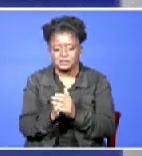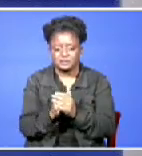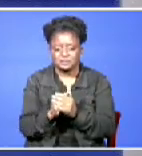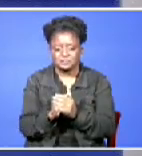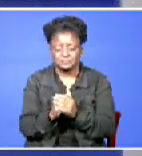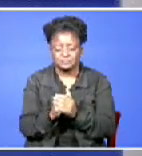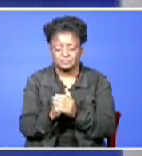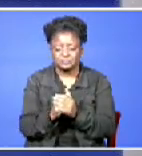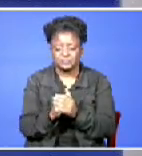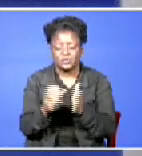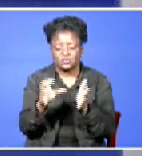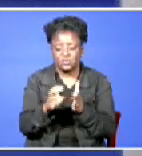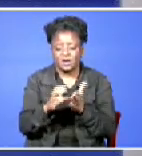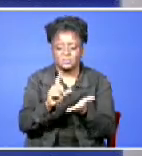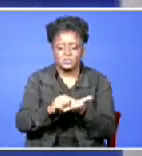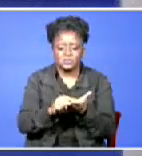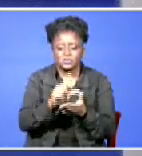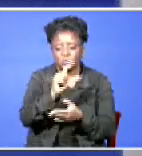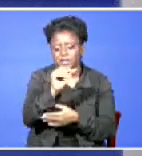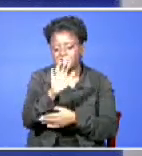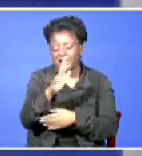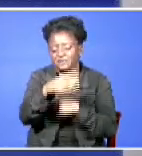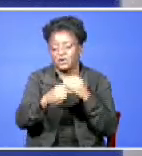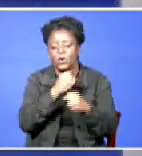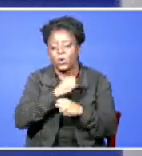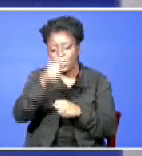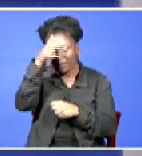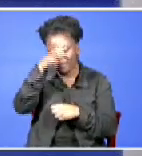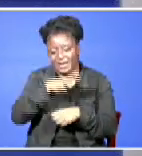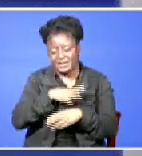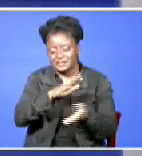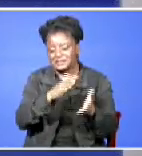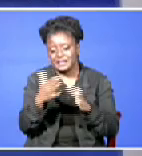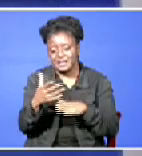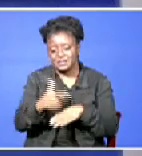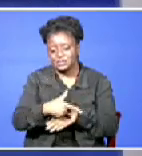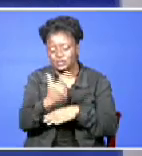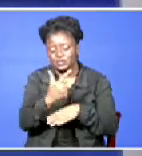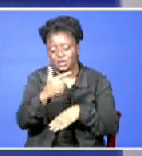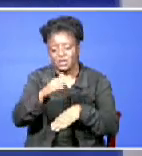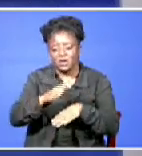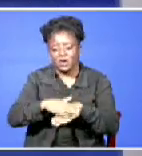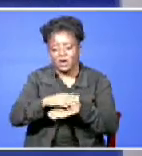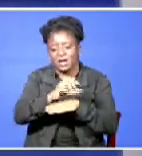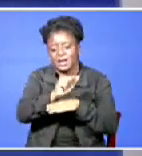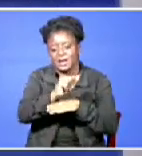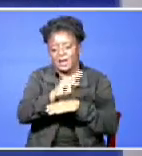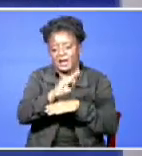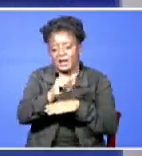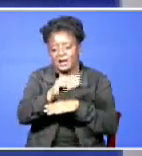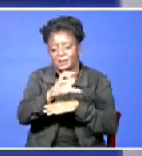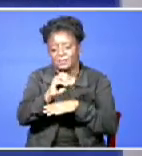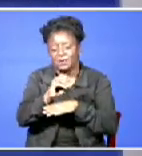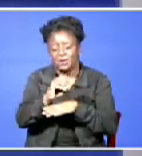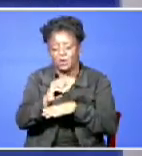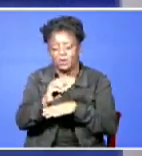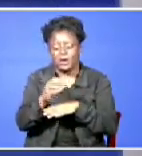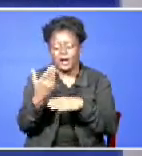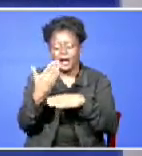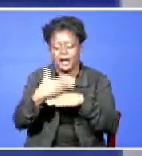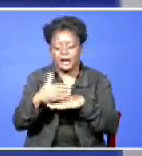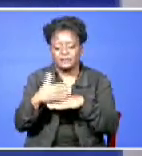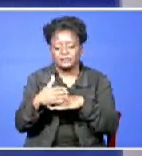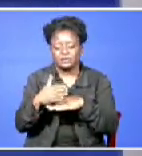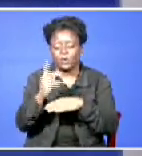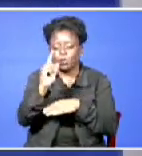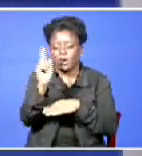Crossing over now to news from the crime beat, a 25-year-old man is dead after being shot on the island of Abaco. Police say shortly after 1 o'clock yesterday